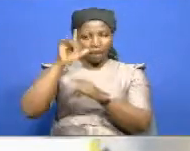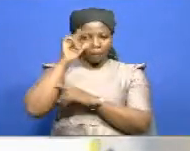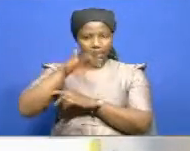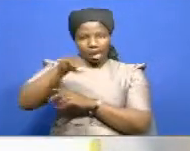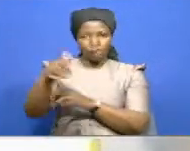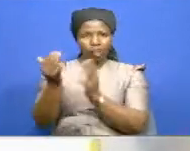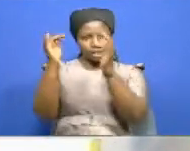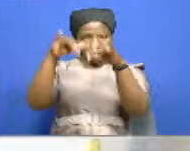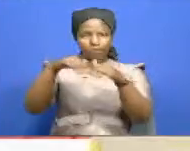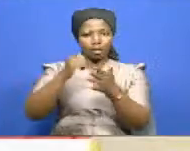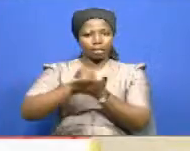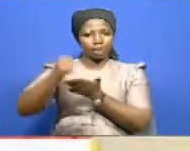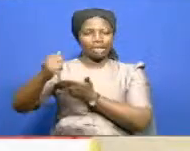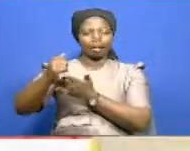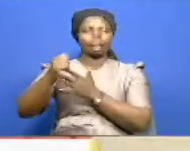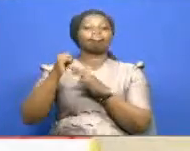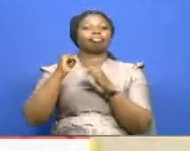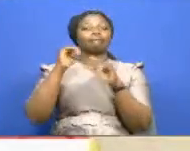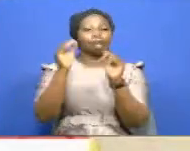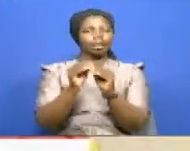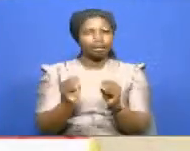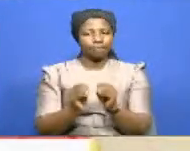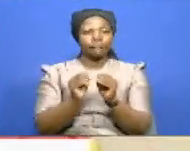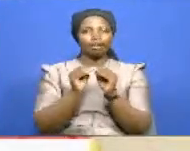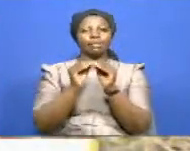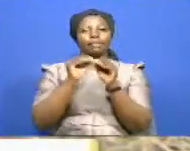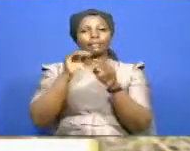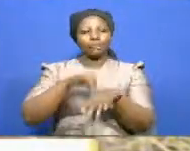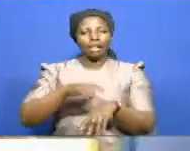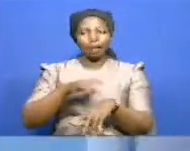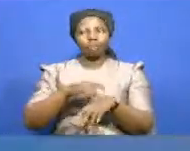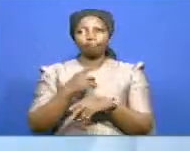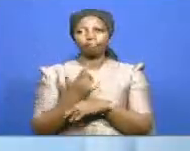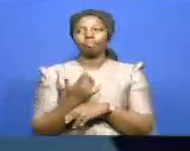sittings after 3 MCAs tested positive for the deadly virus.